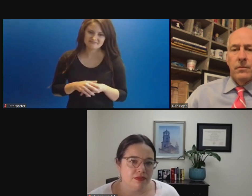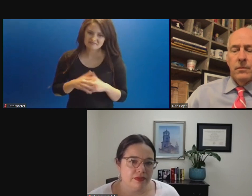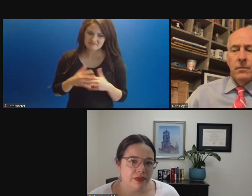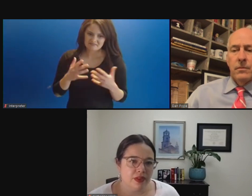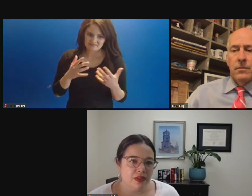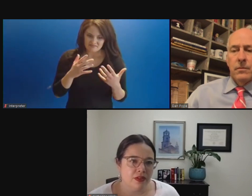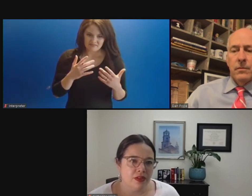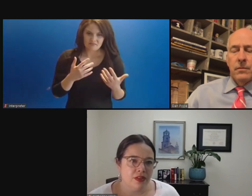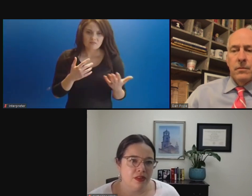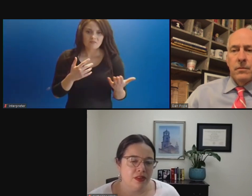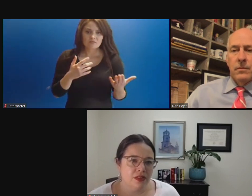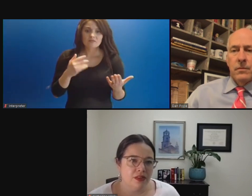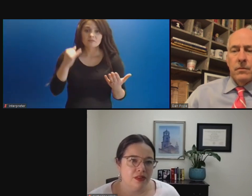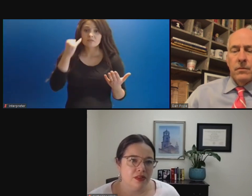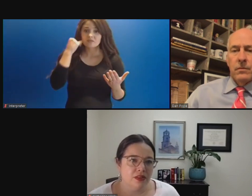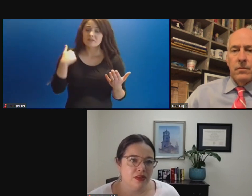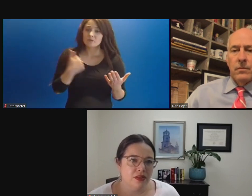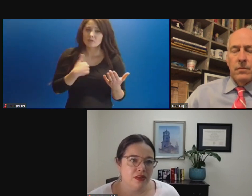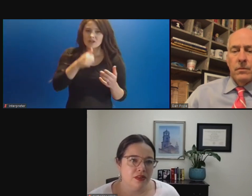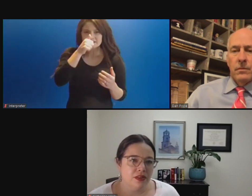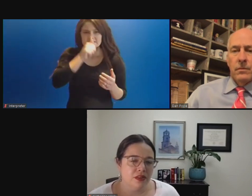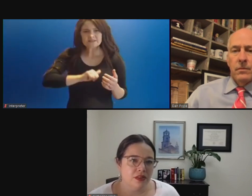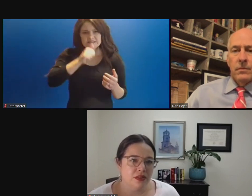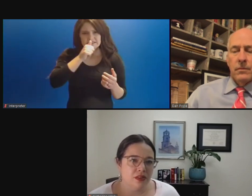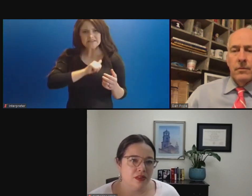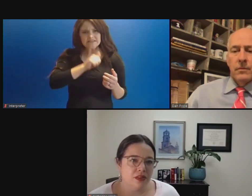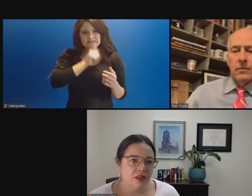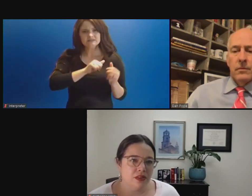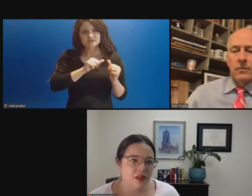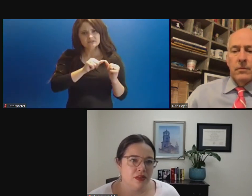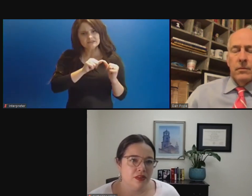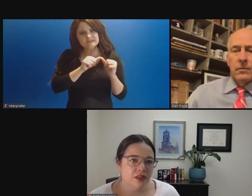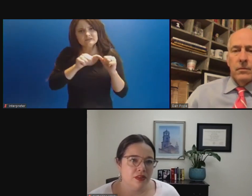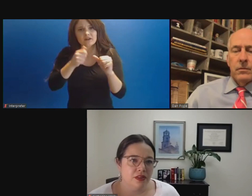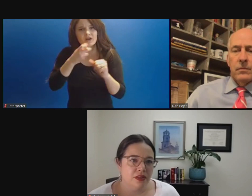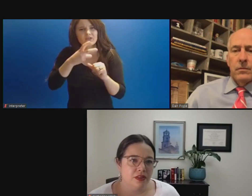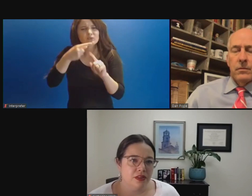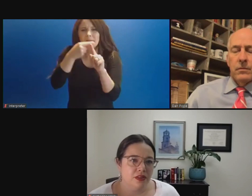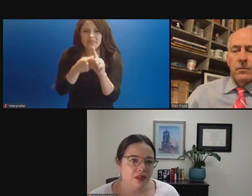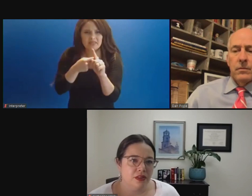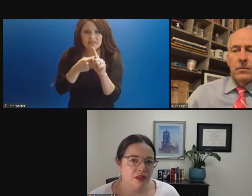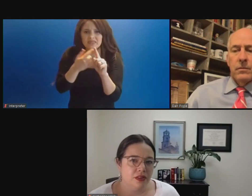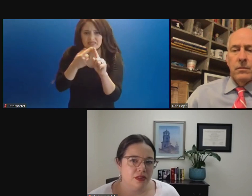If we can hang on for a